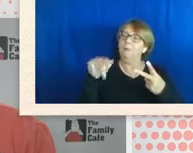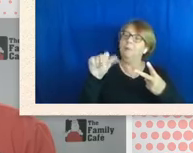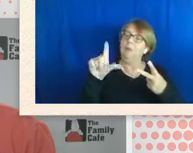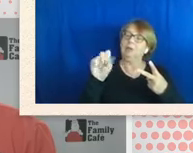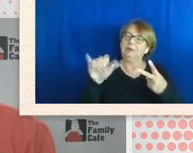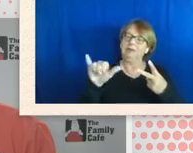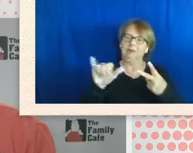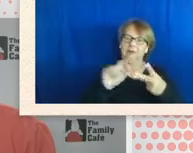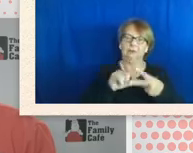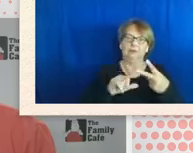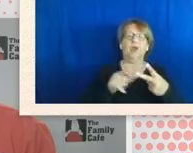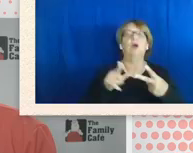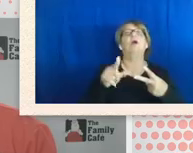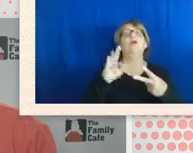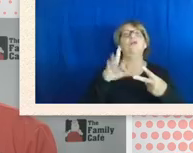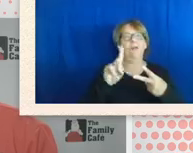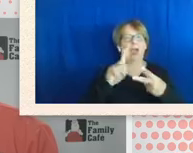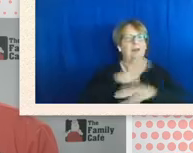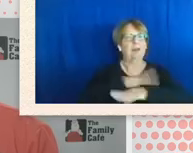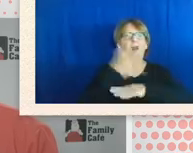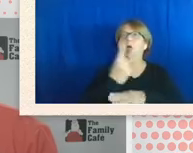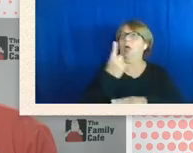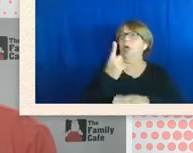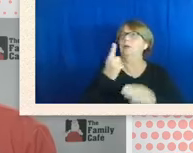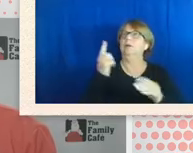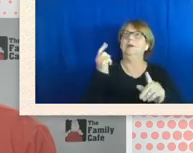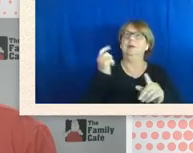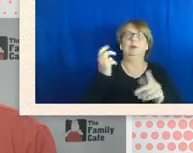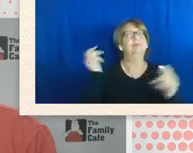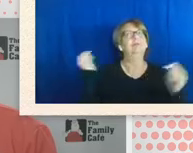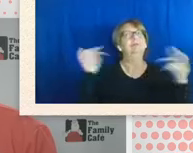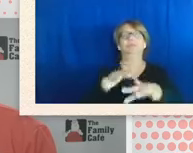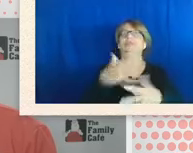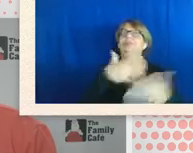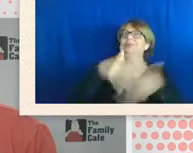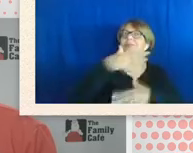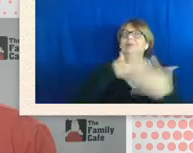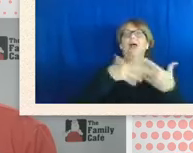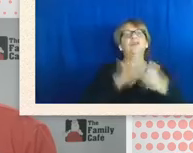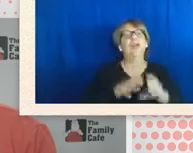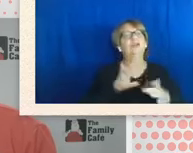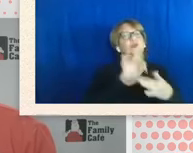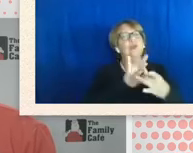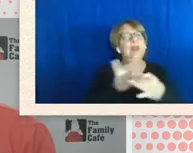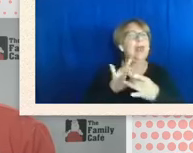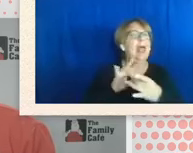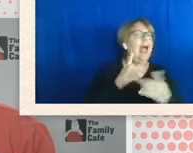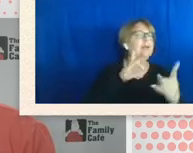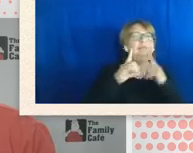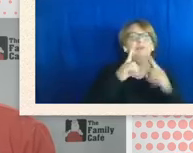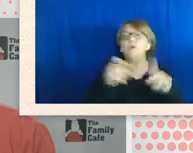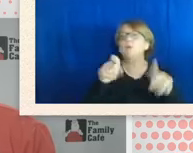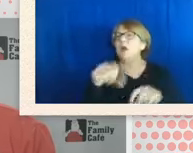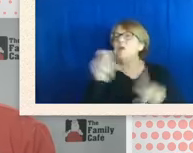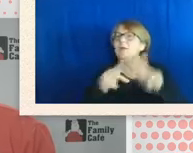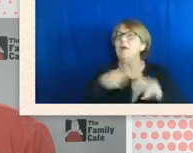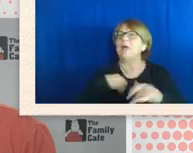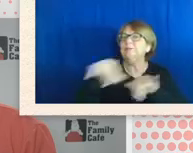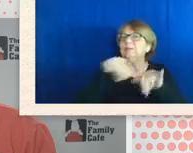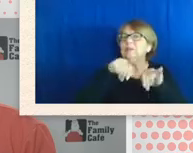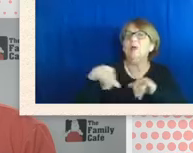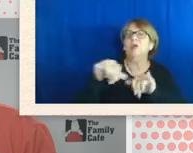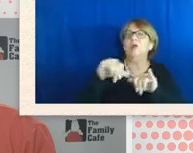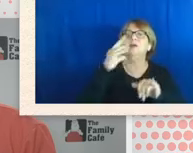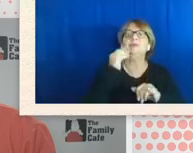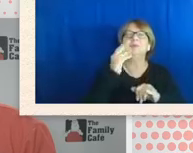the in-person conference. It's a chance to connect and hear from other people that have a similar lived experience to yours. So we definitely hope